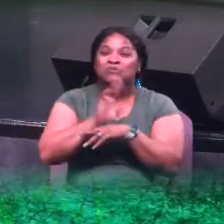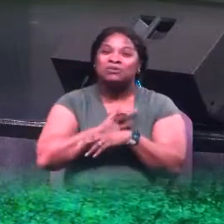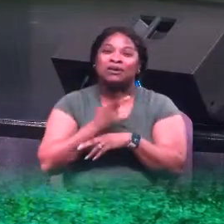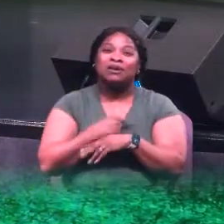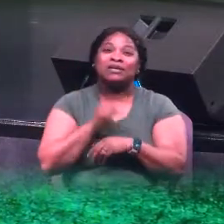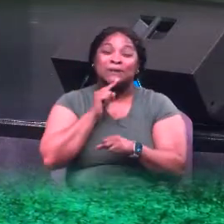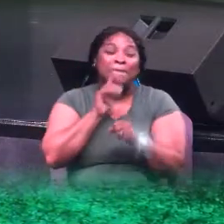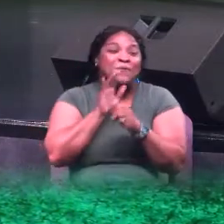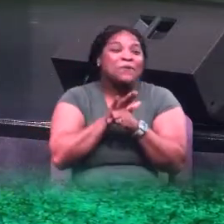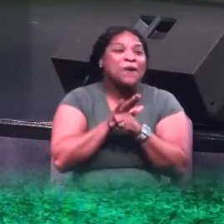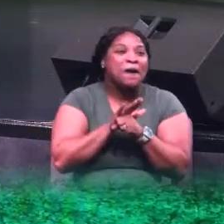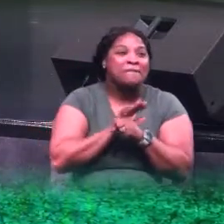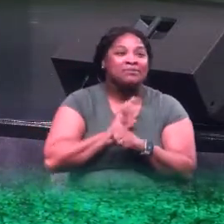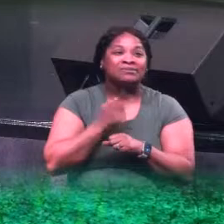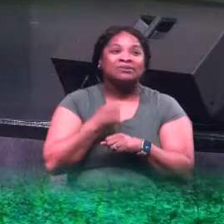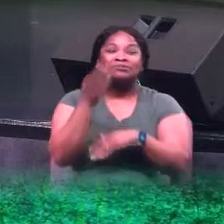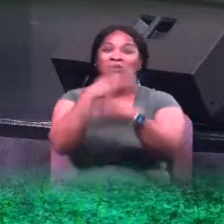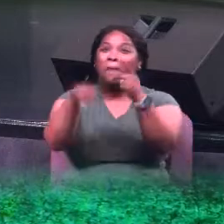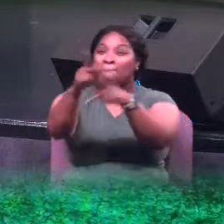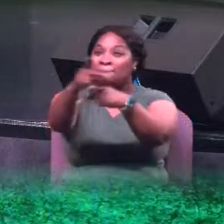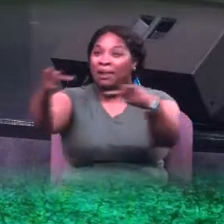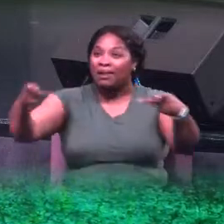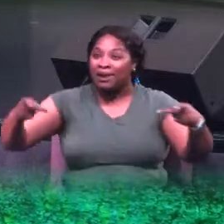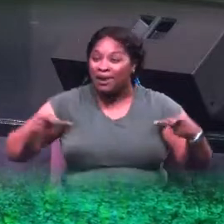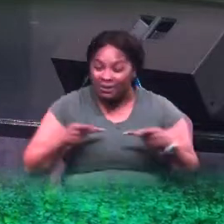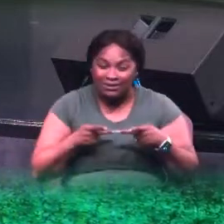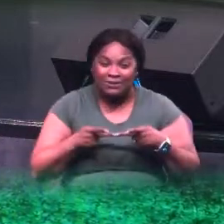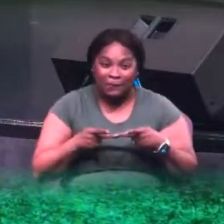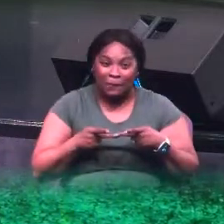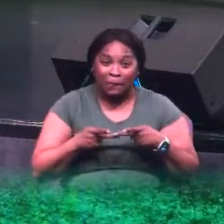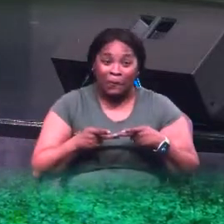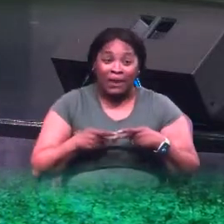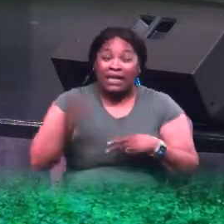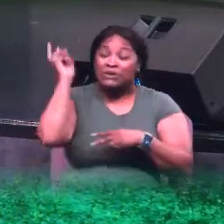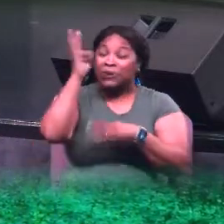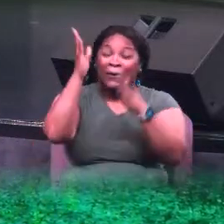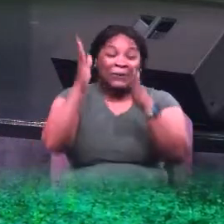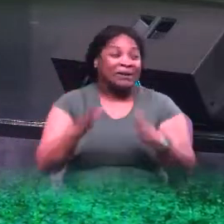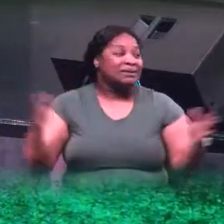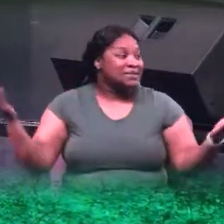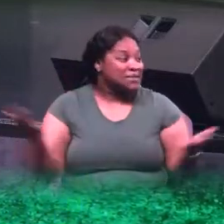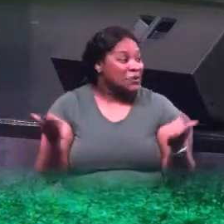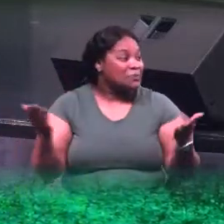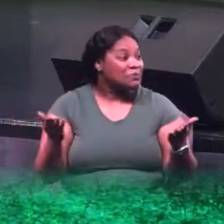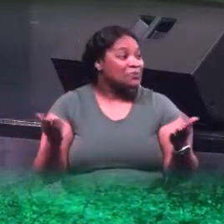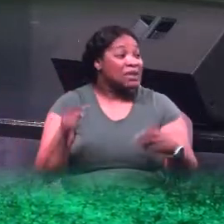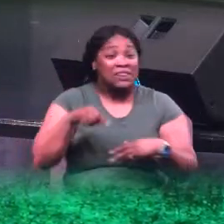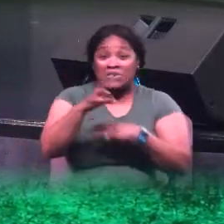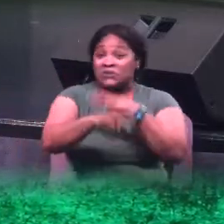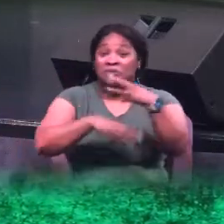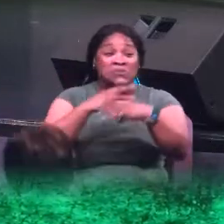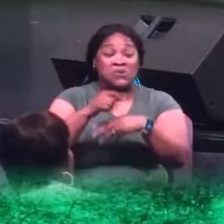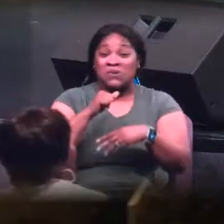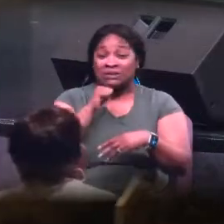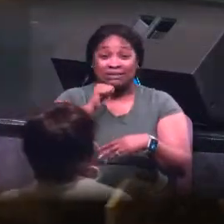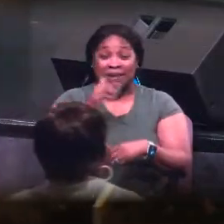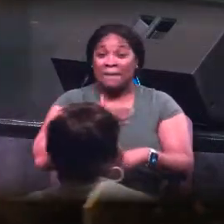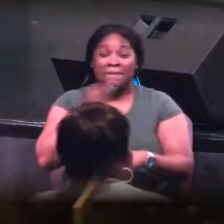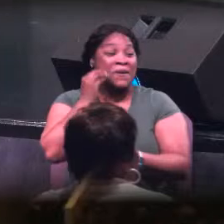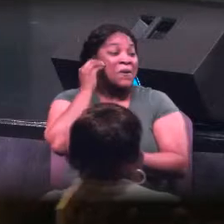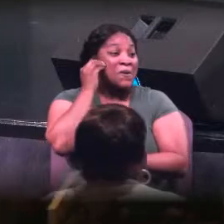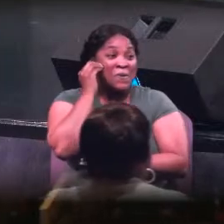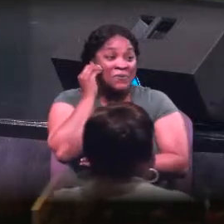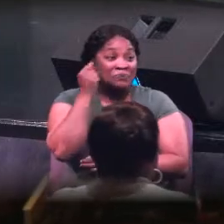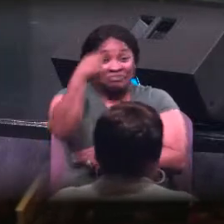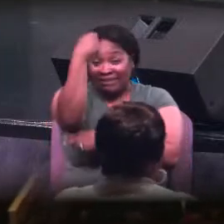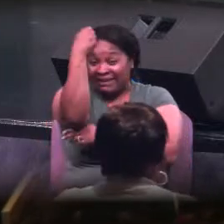has promised to take us to a place. Y'all, do I have a witness in here? This world is not my home.